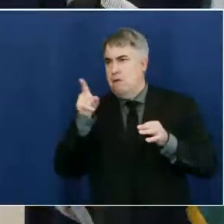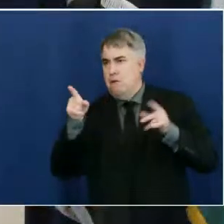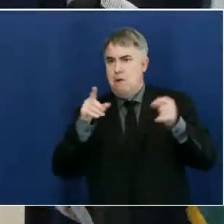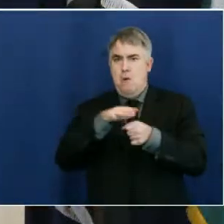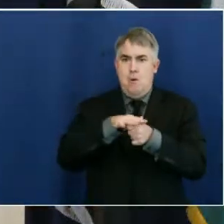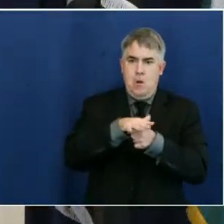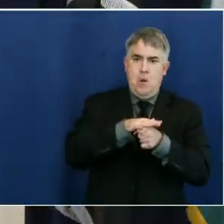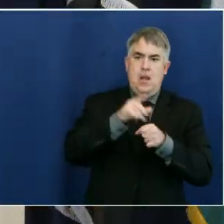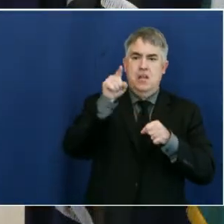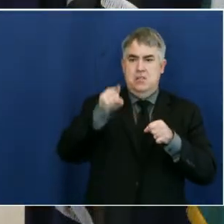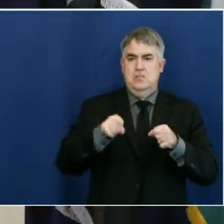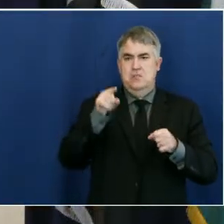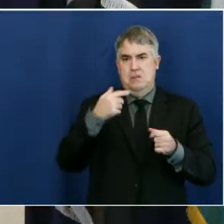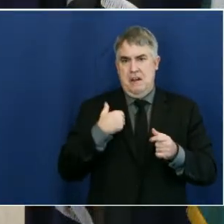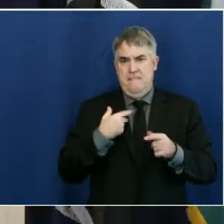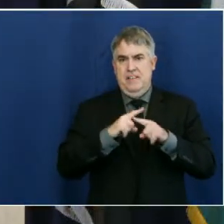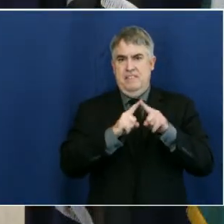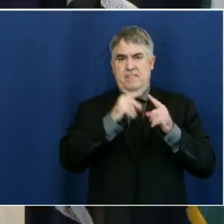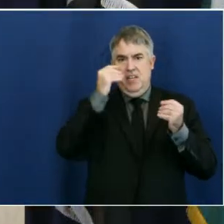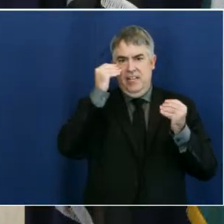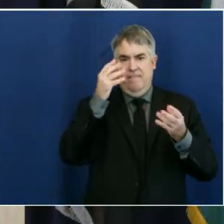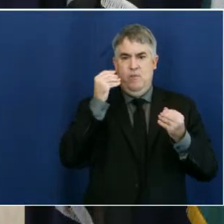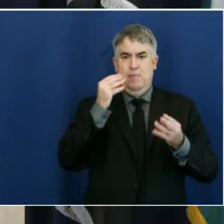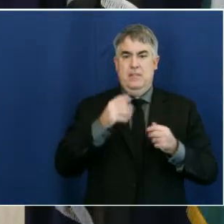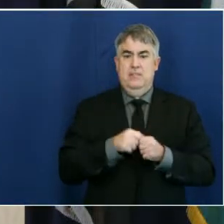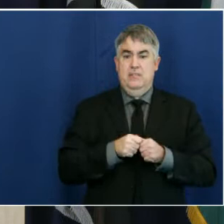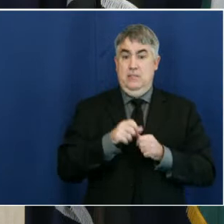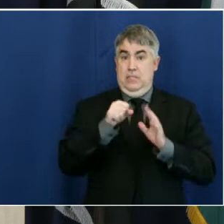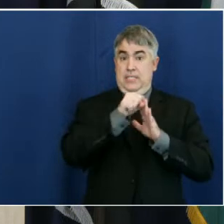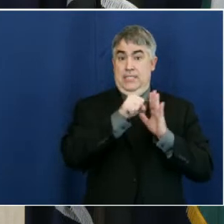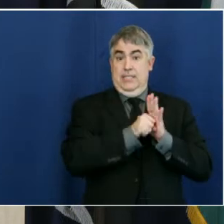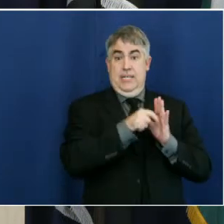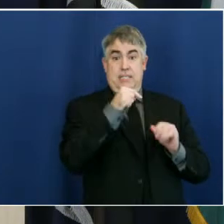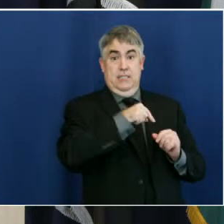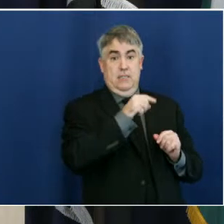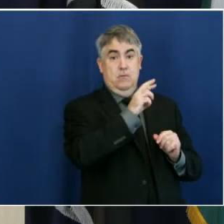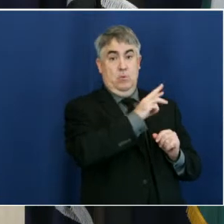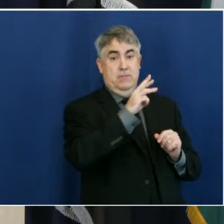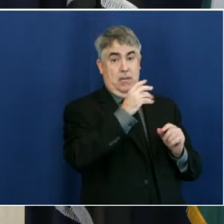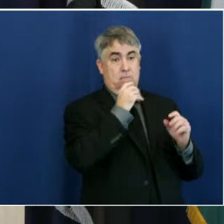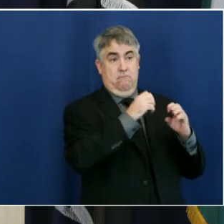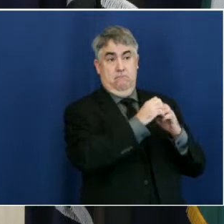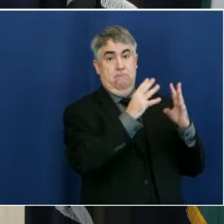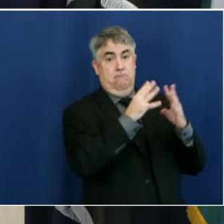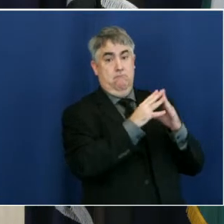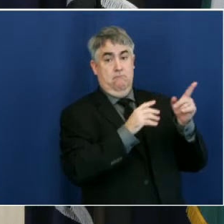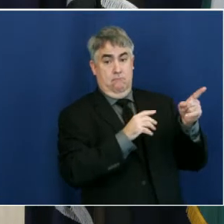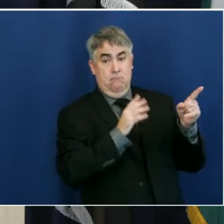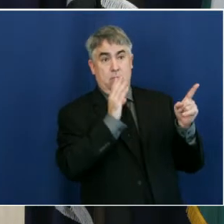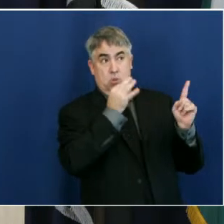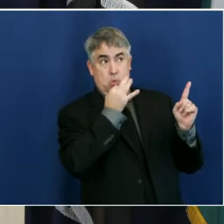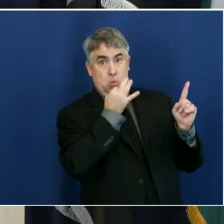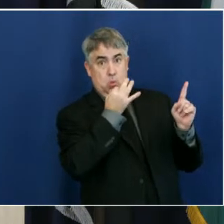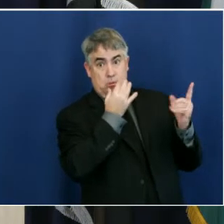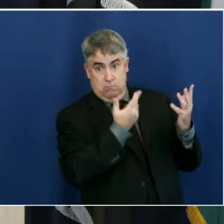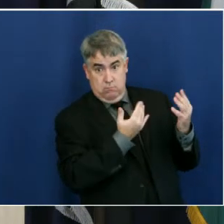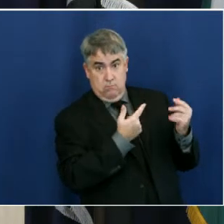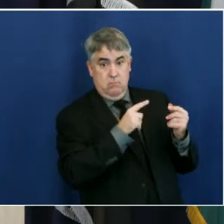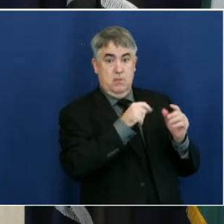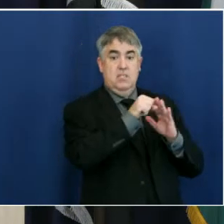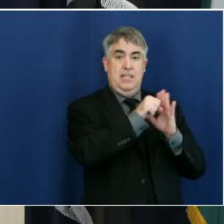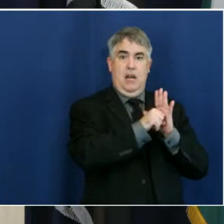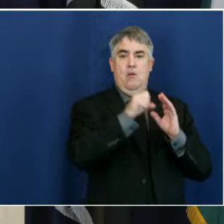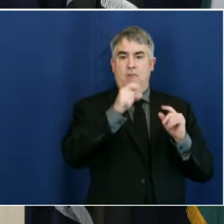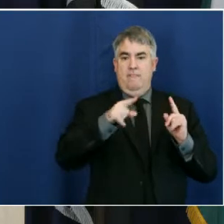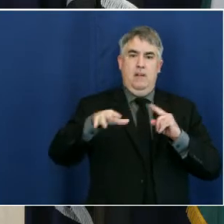interface system. We're one of the pilot counties along with LA County that we hope to launch that very, very soon to have a more seamless and more